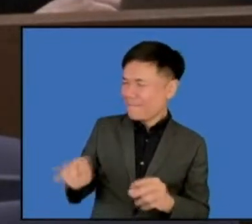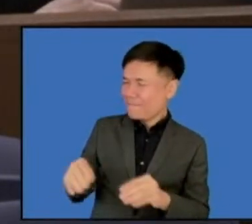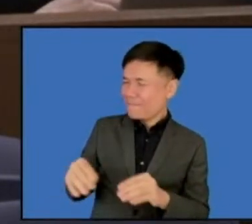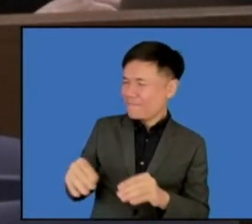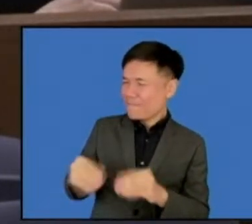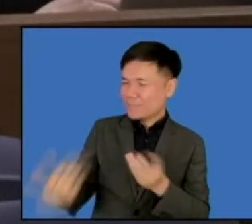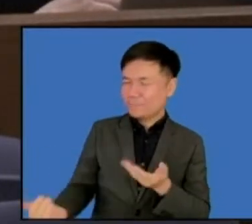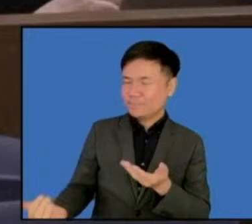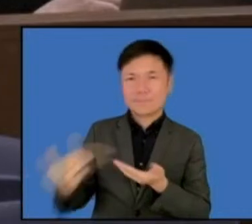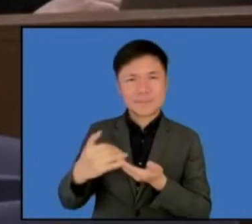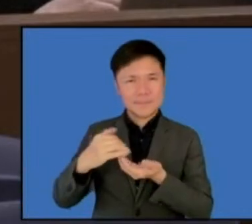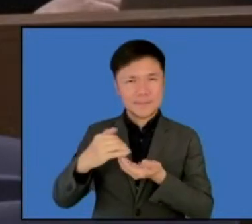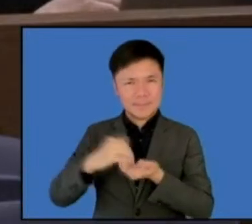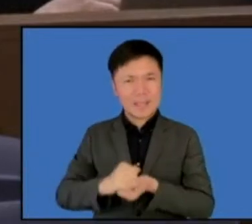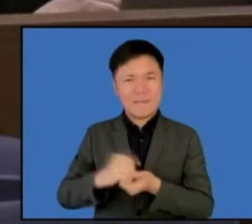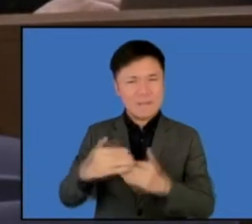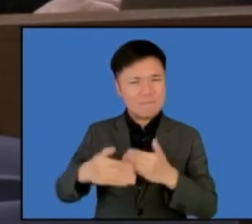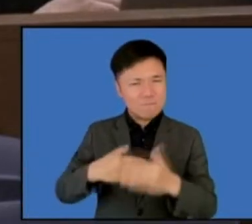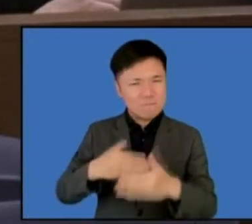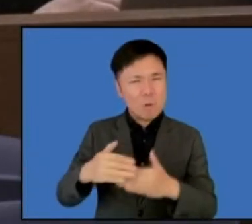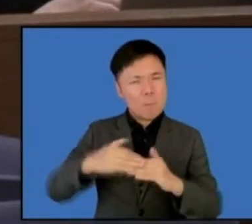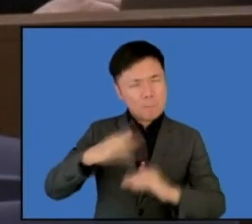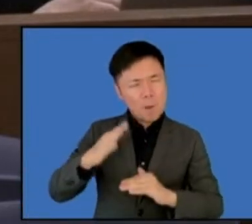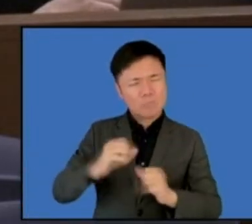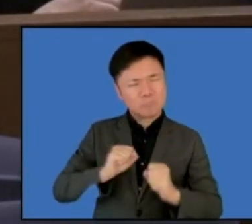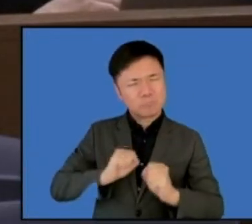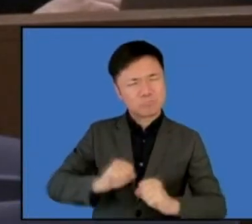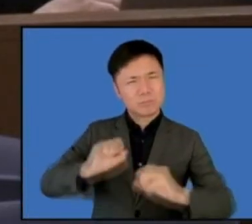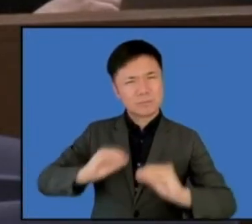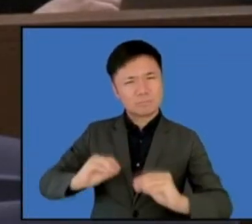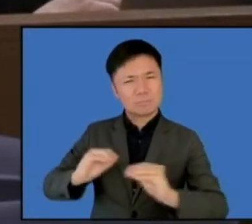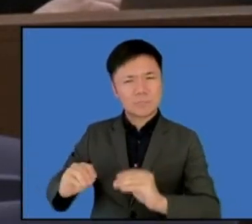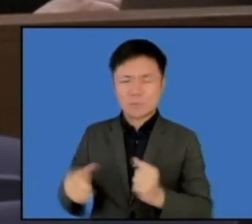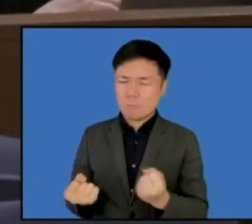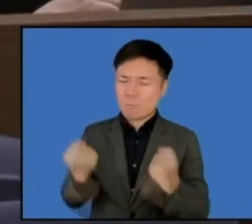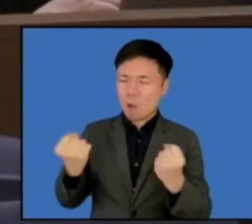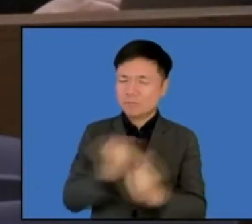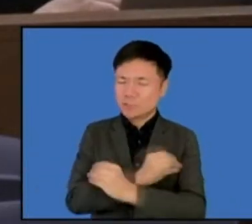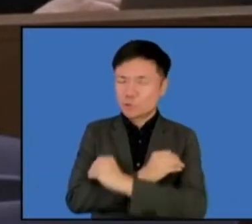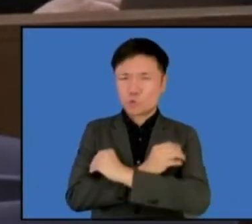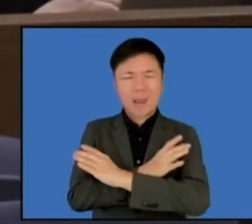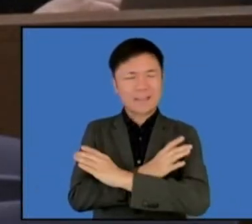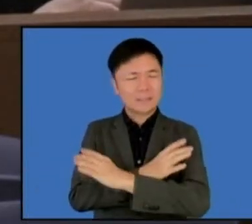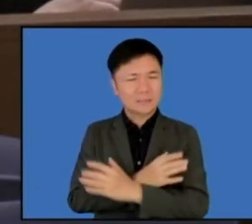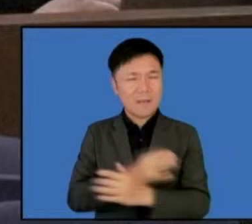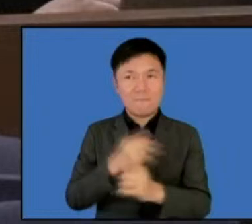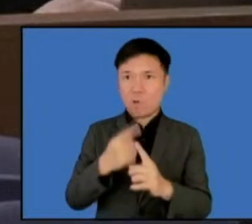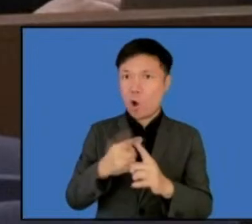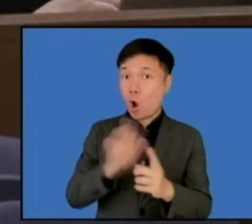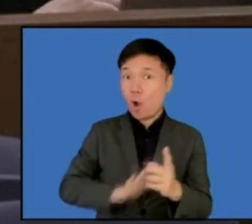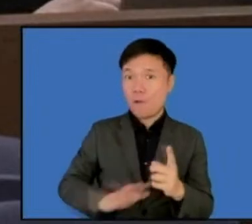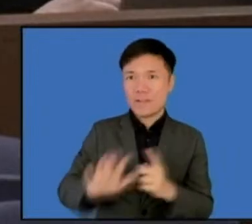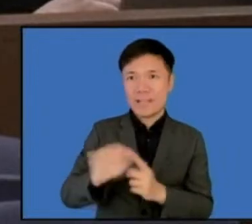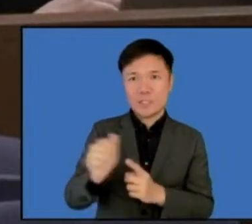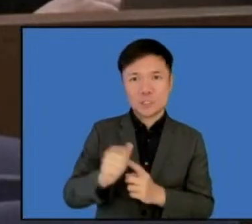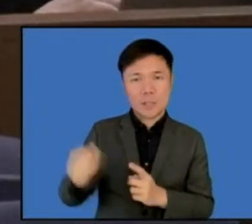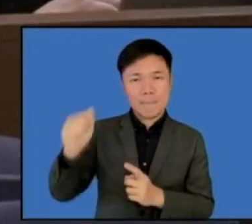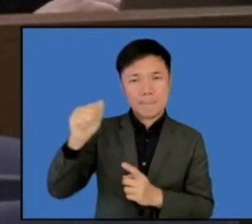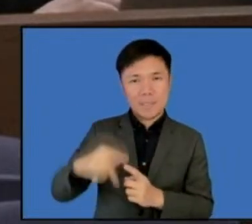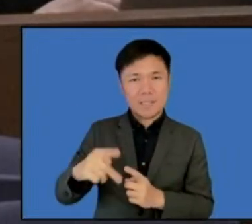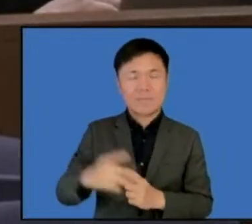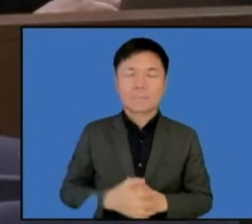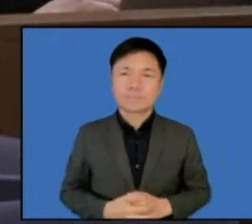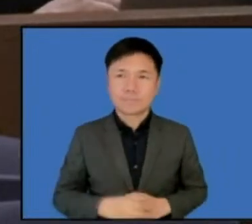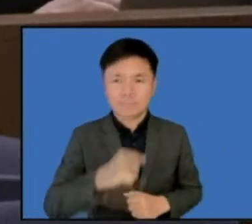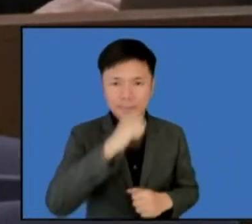and capacity-building initiatives should strengthen migration governance across Asia and the Pacific. Fourth, we urge